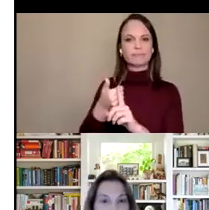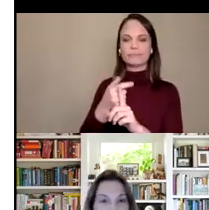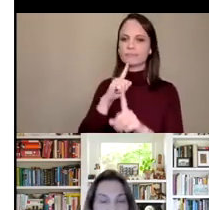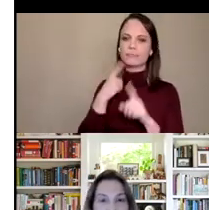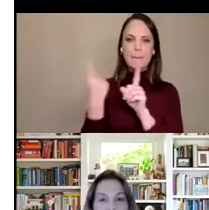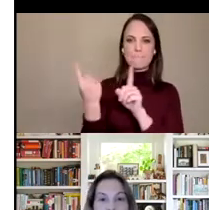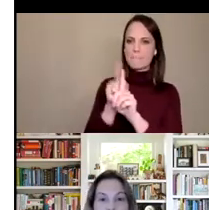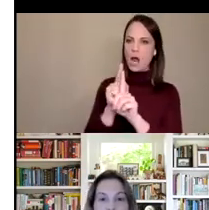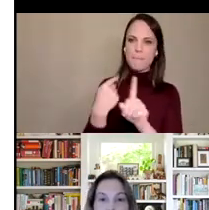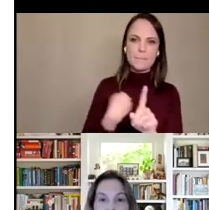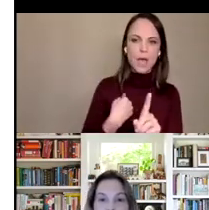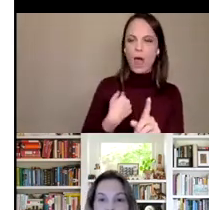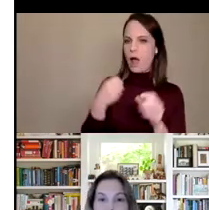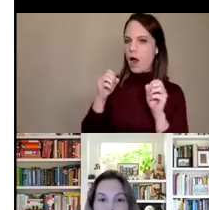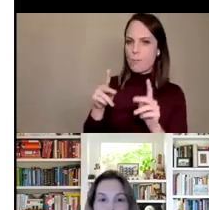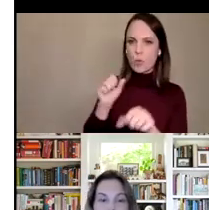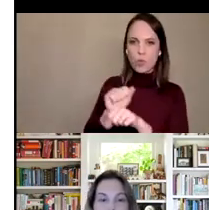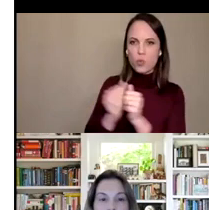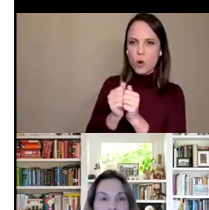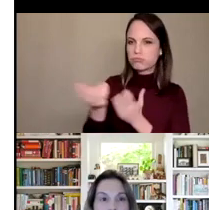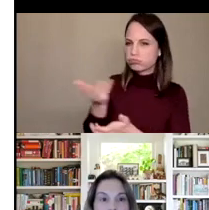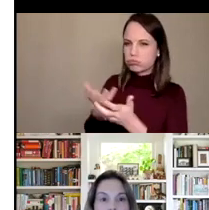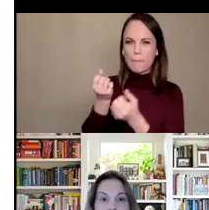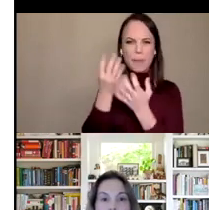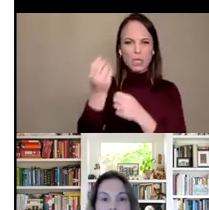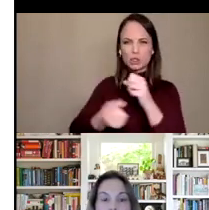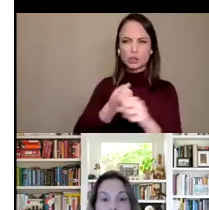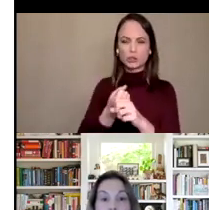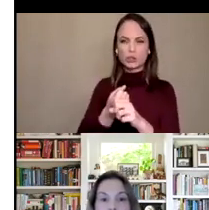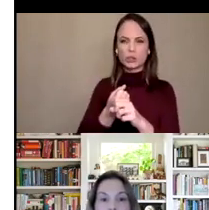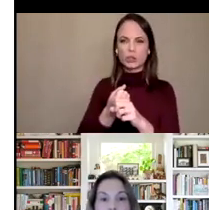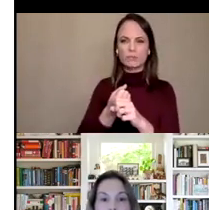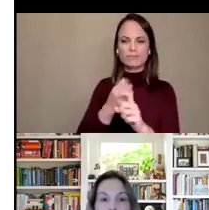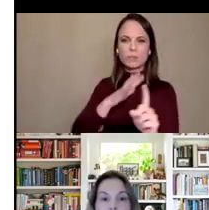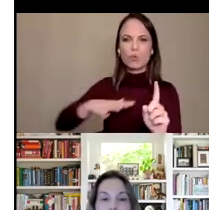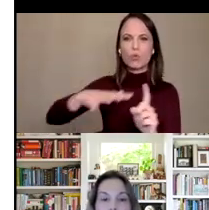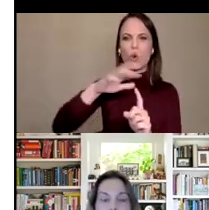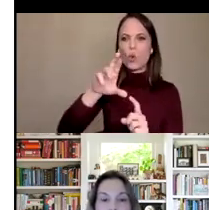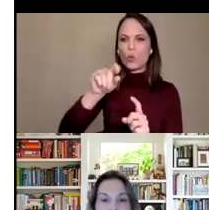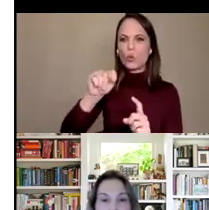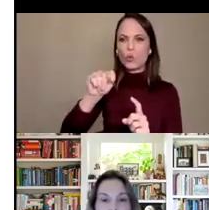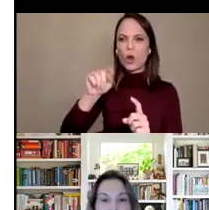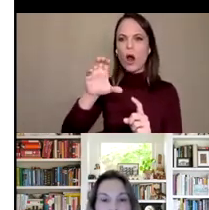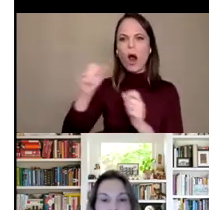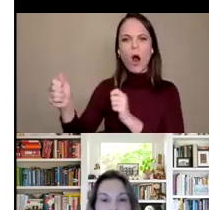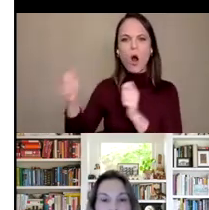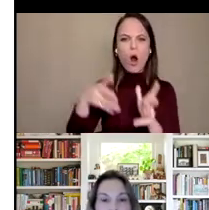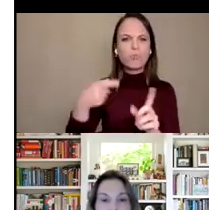mentor to me and I've had an opportunity to work with for many years around the root causes